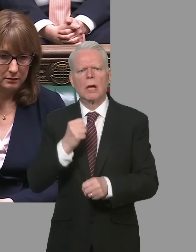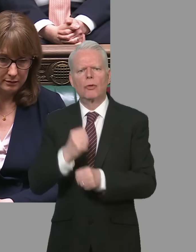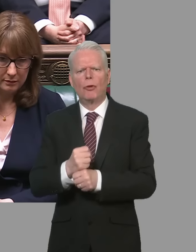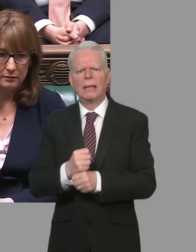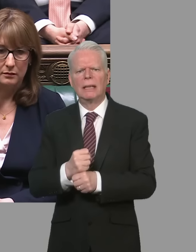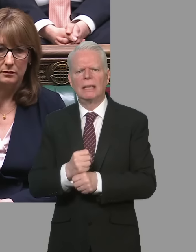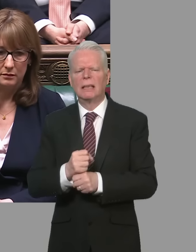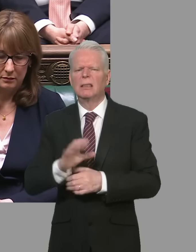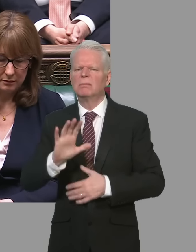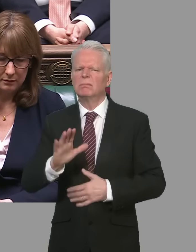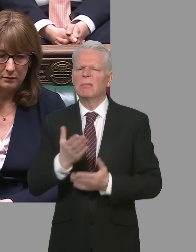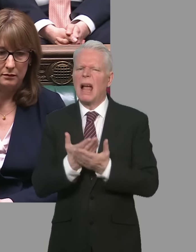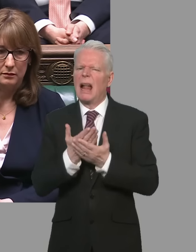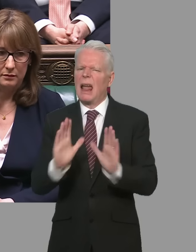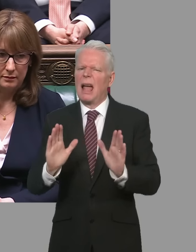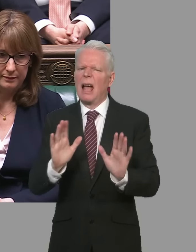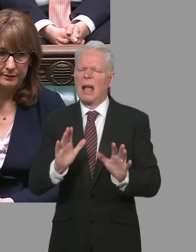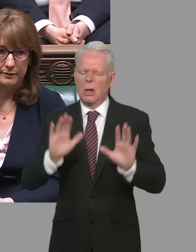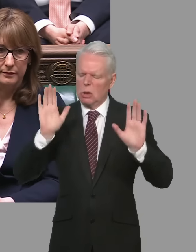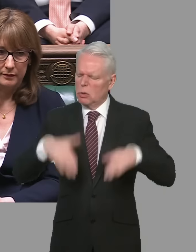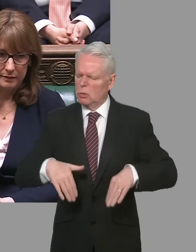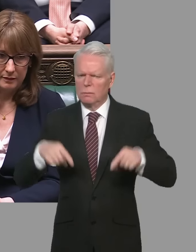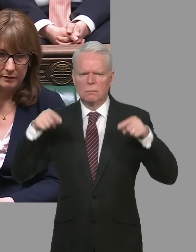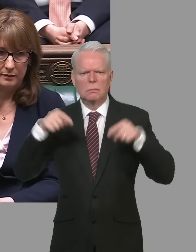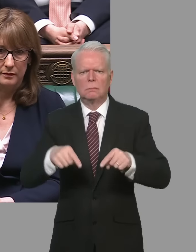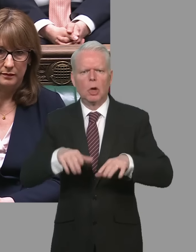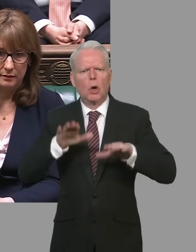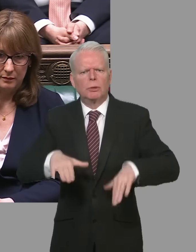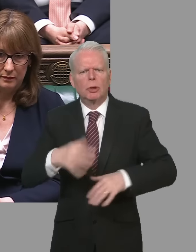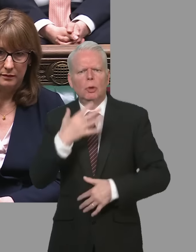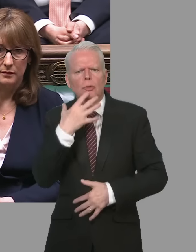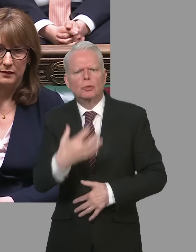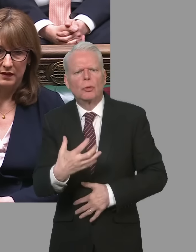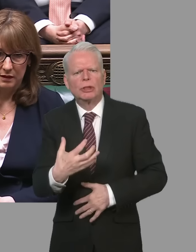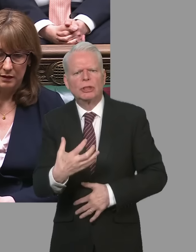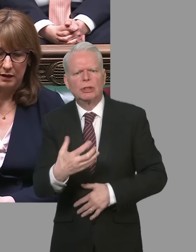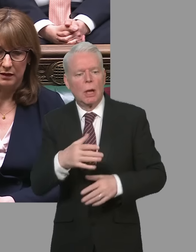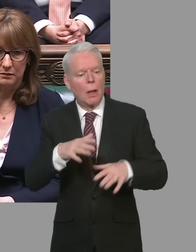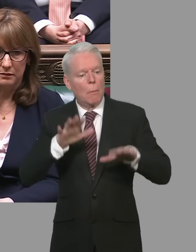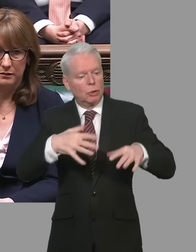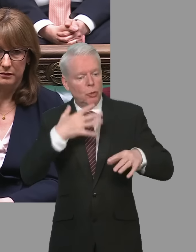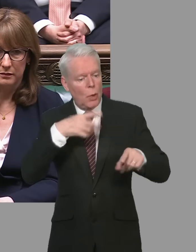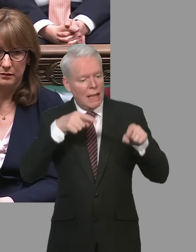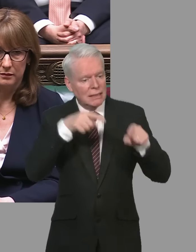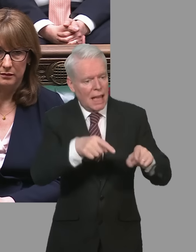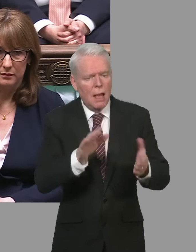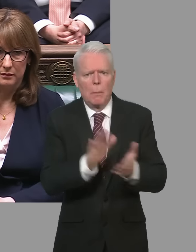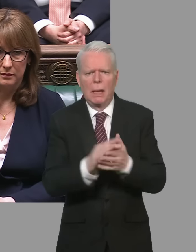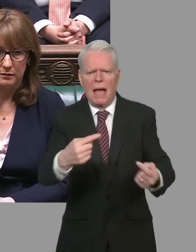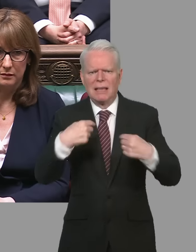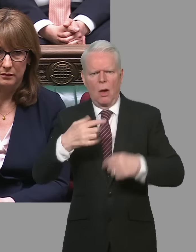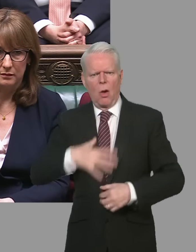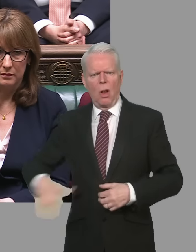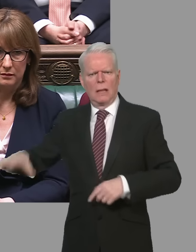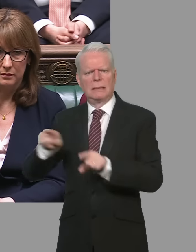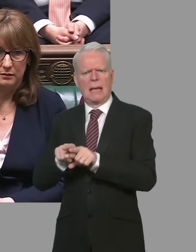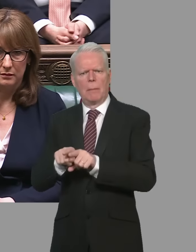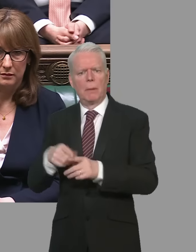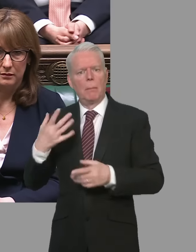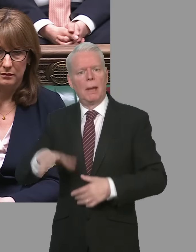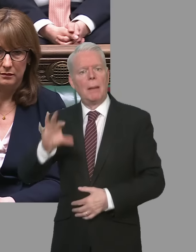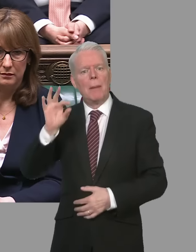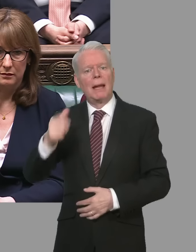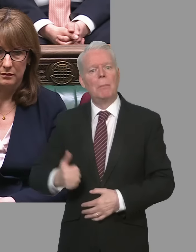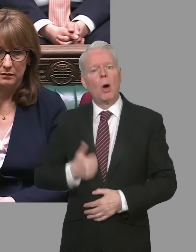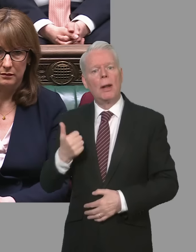community leaders to talk through what we could do on ambulances, on security and on the social cohesion plan. Can I also say this?